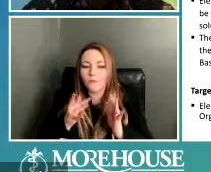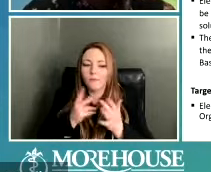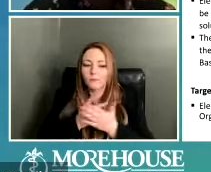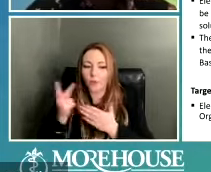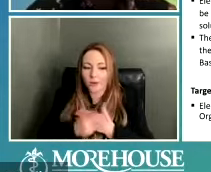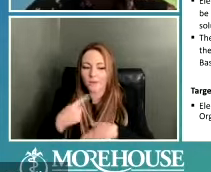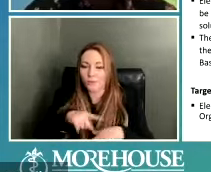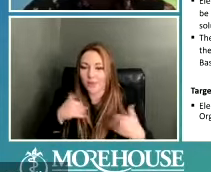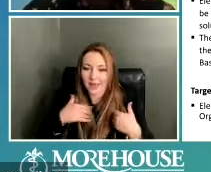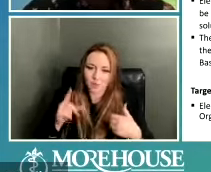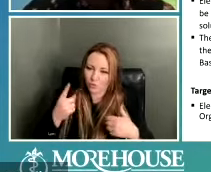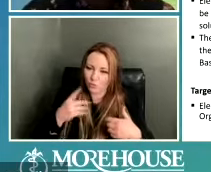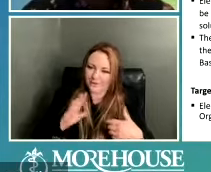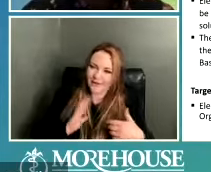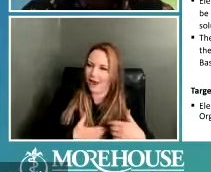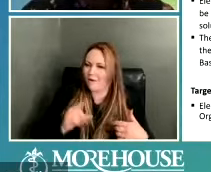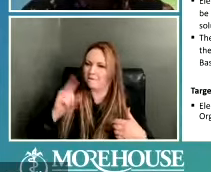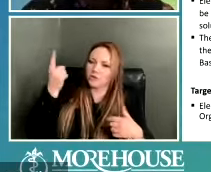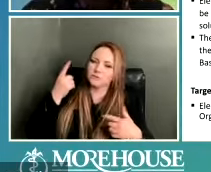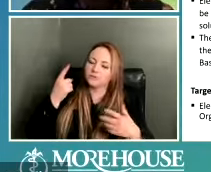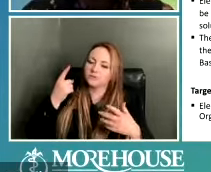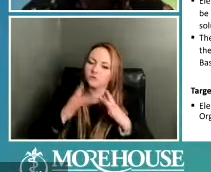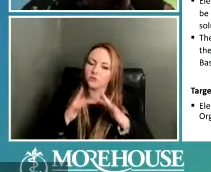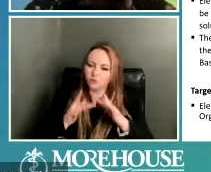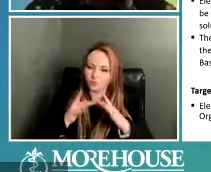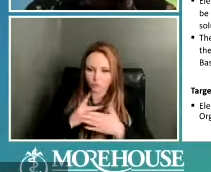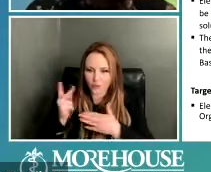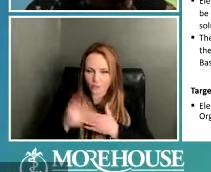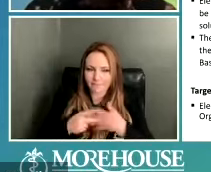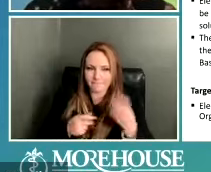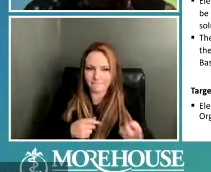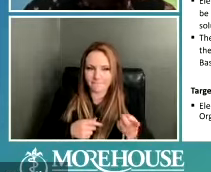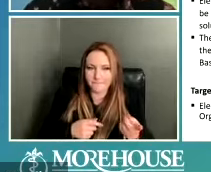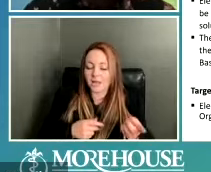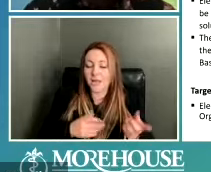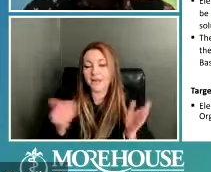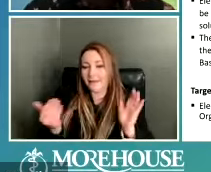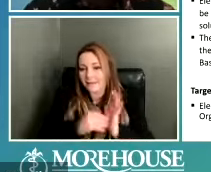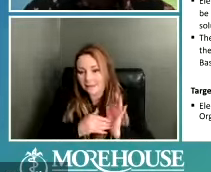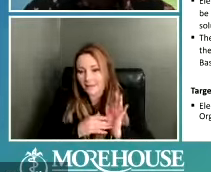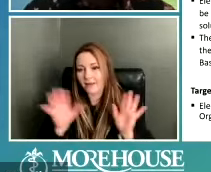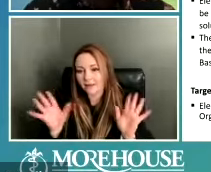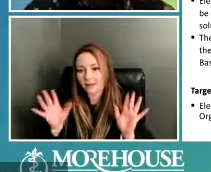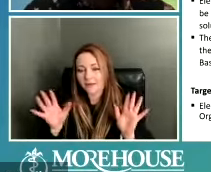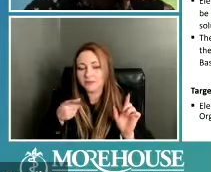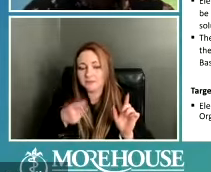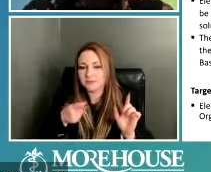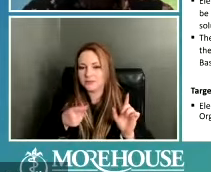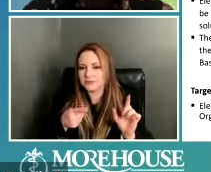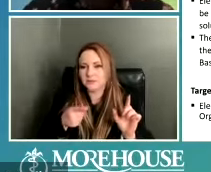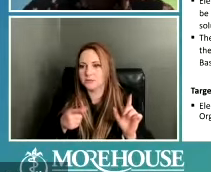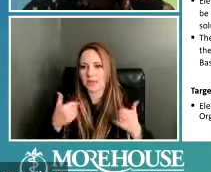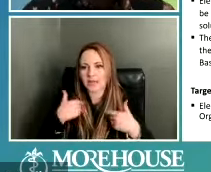we've had, one of our first virtual programs for our PDOH Learning Laboratory, and they have come again across from the state. This has opened up a wealth